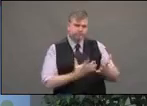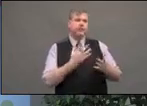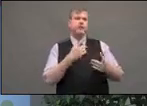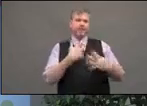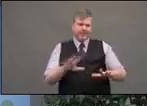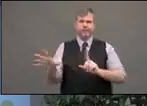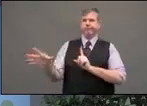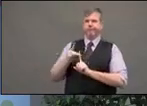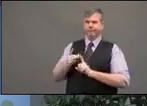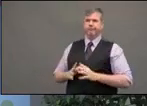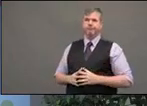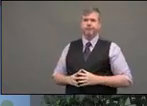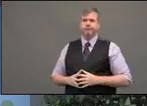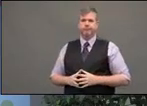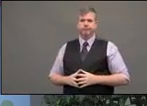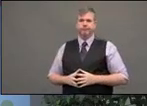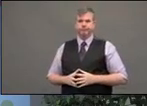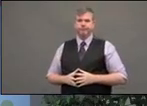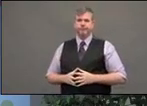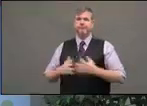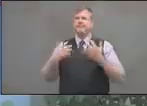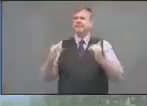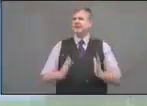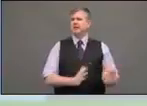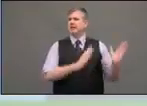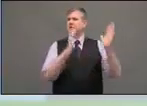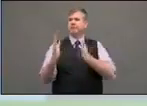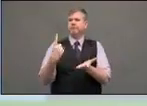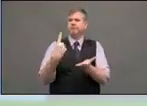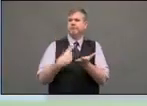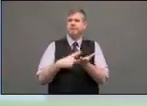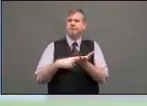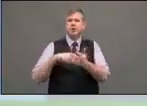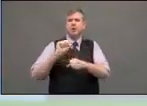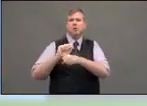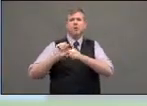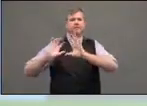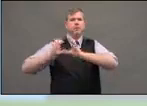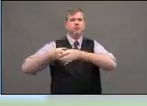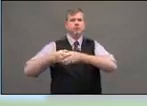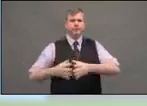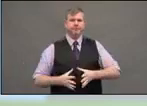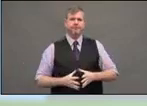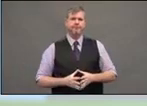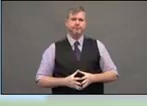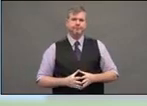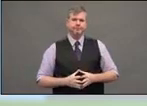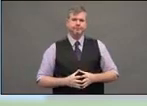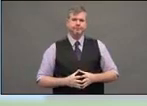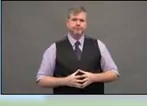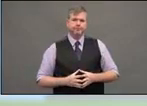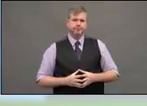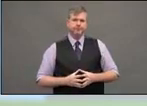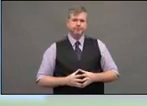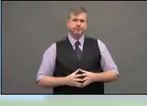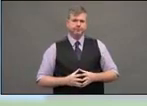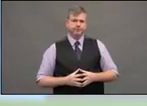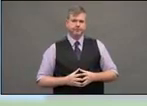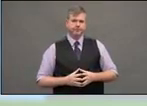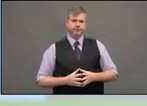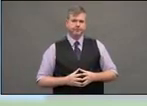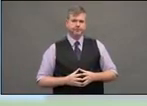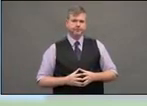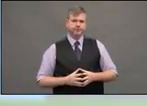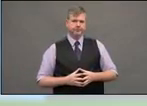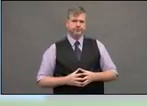this. So in terms of scaling up the workforce to provide the level of contact tracing that we